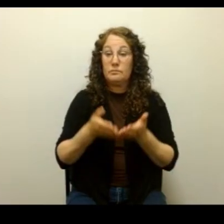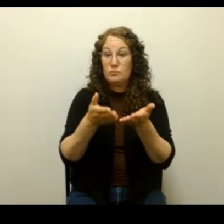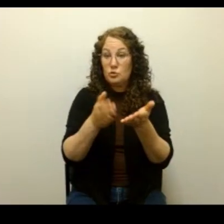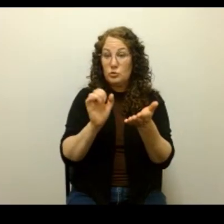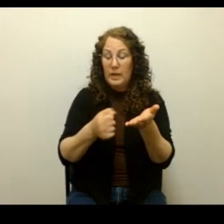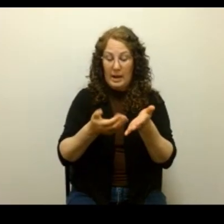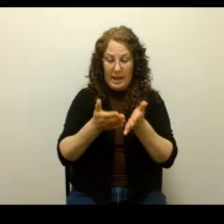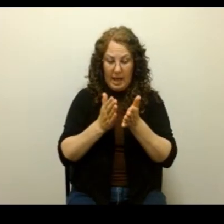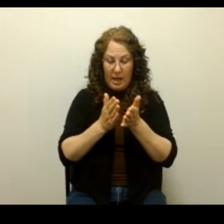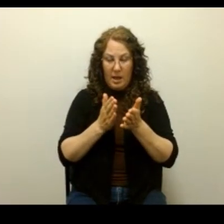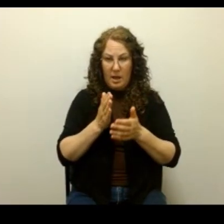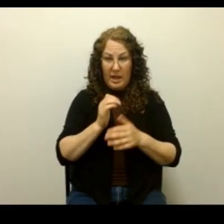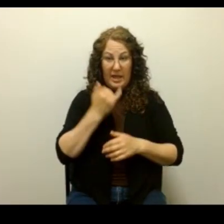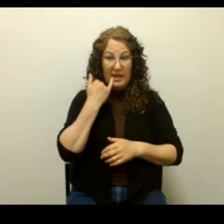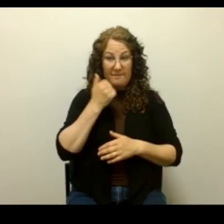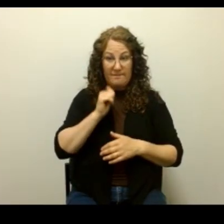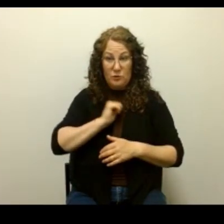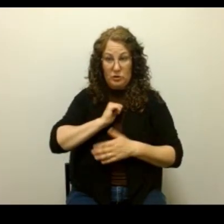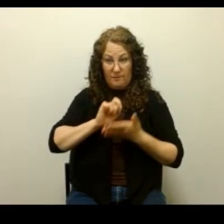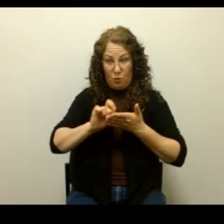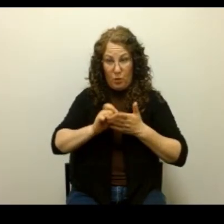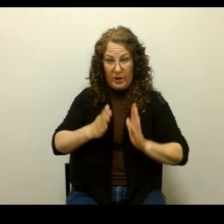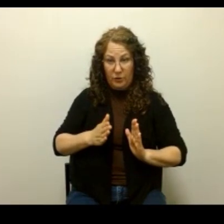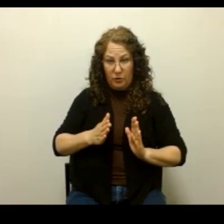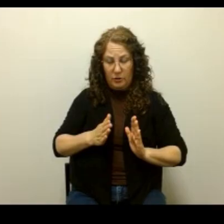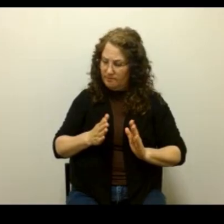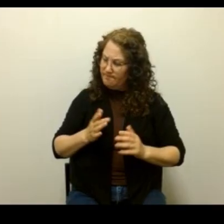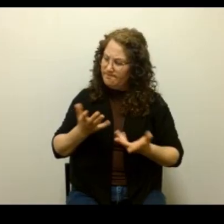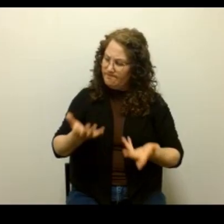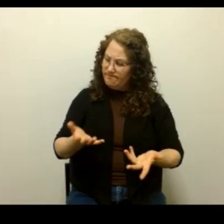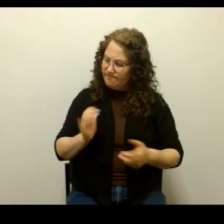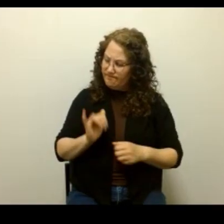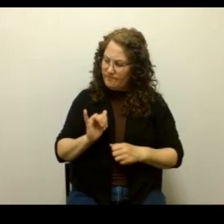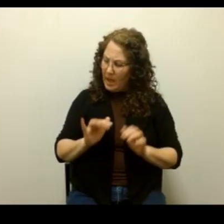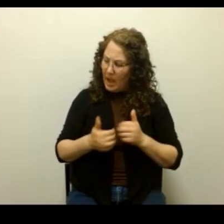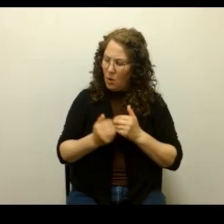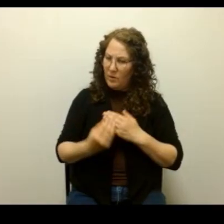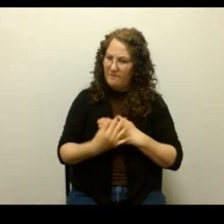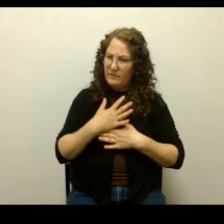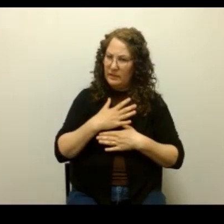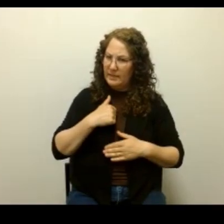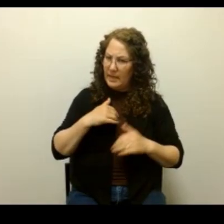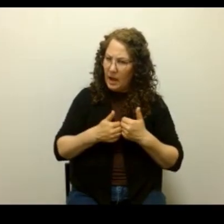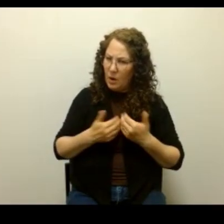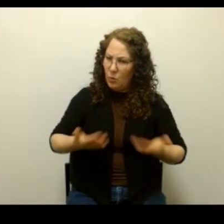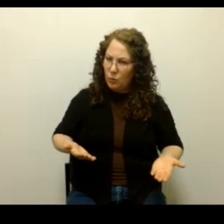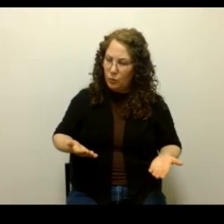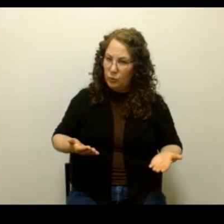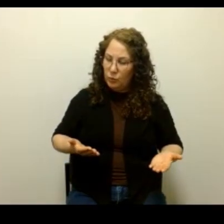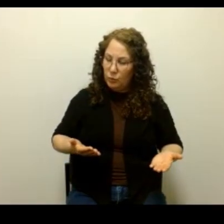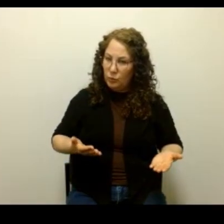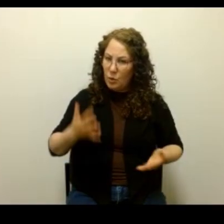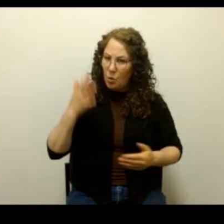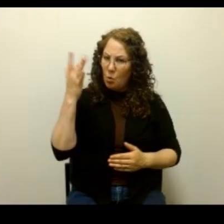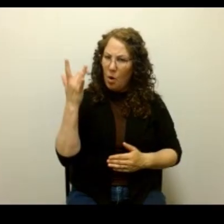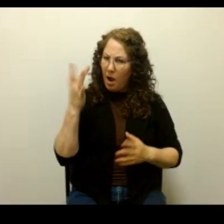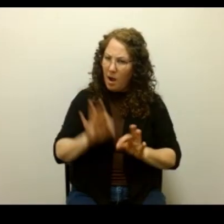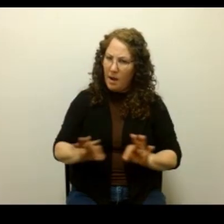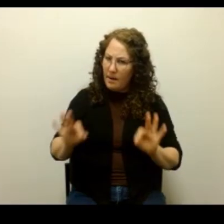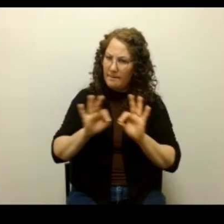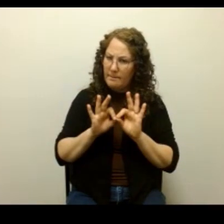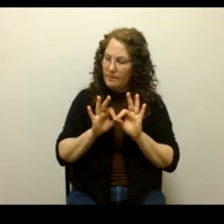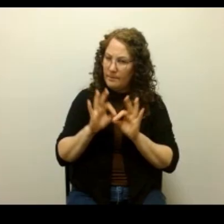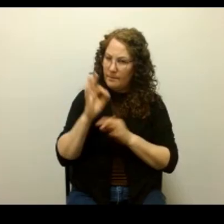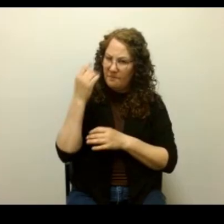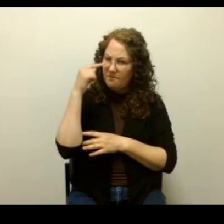yourself as a writer and say, how did this affect me? Why is this relevant or